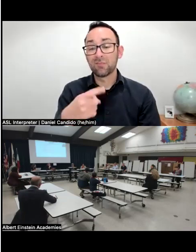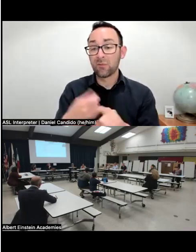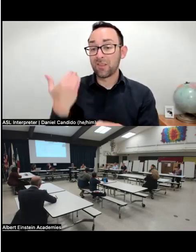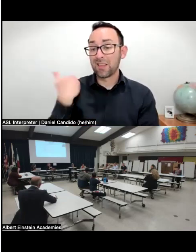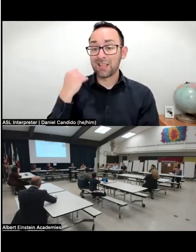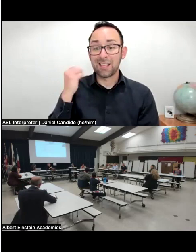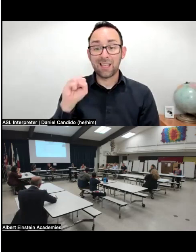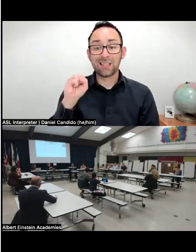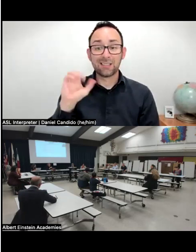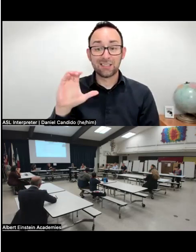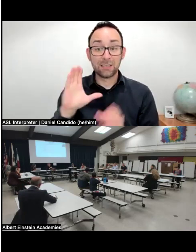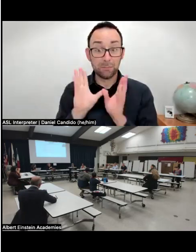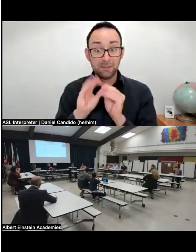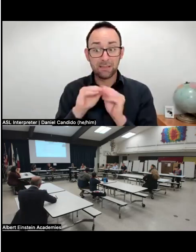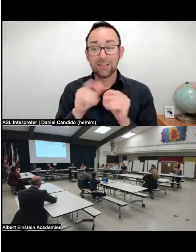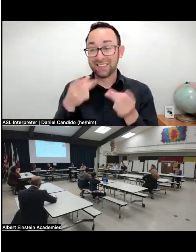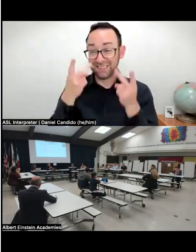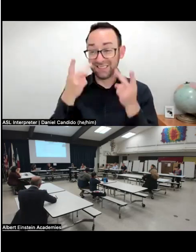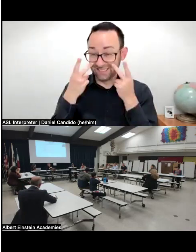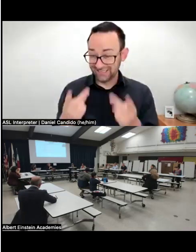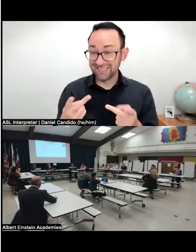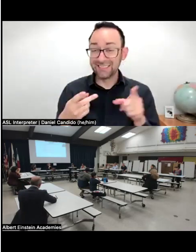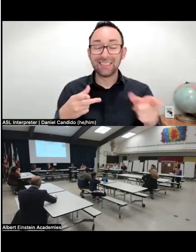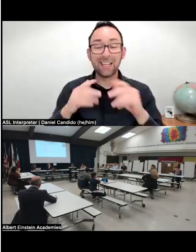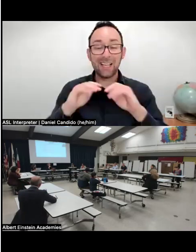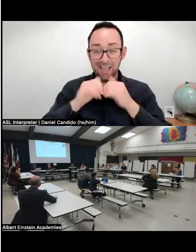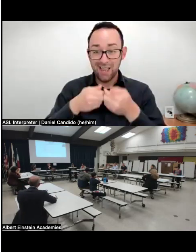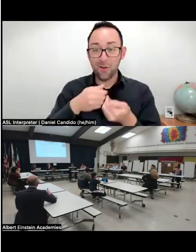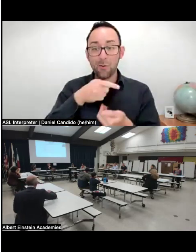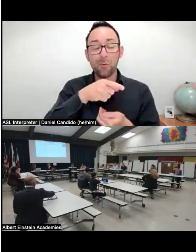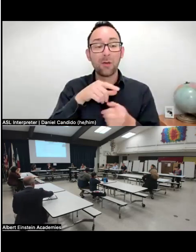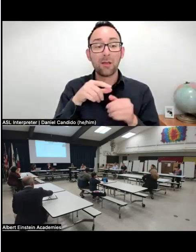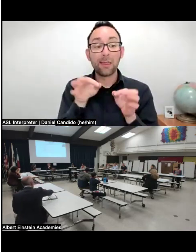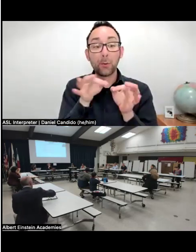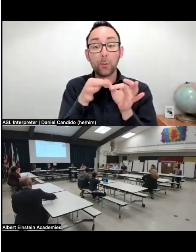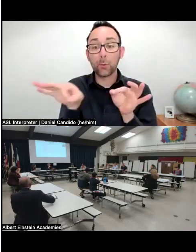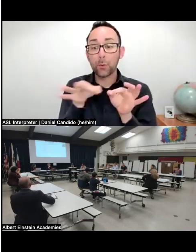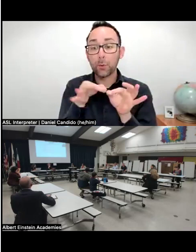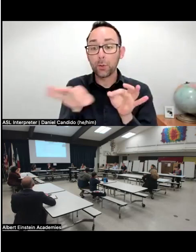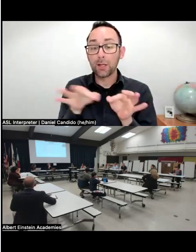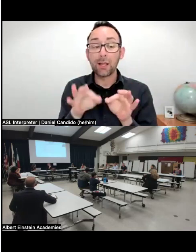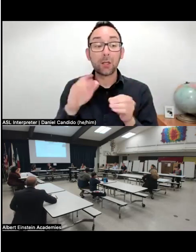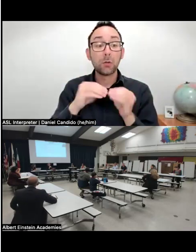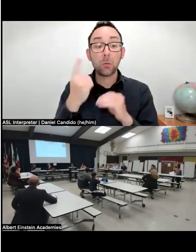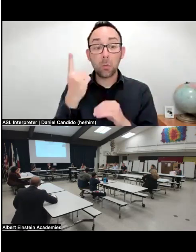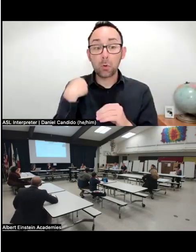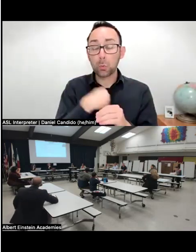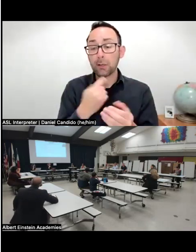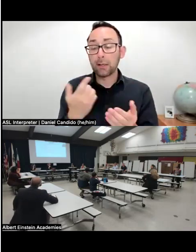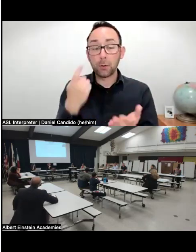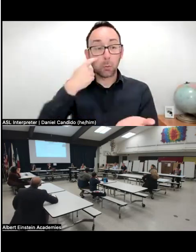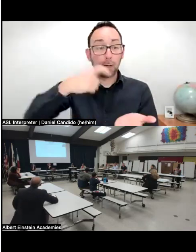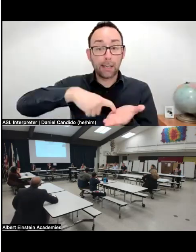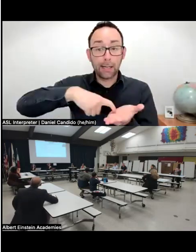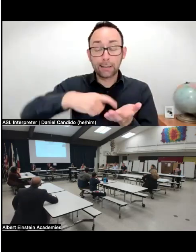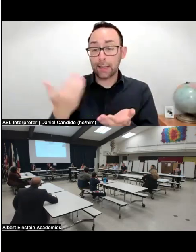and so you definitely see how we, the wording So number one, you would have recognized it at our last meeting as